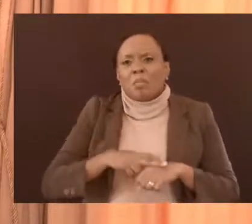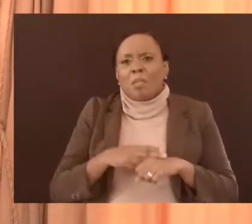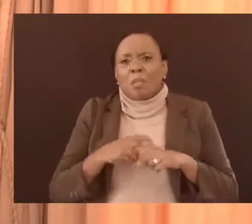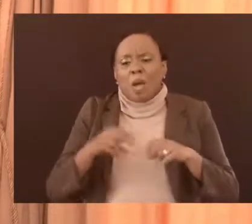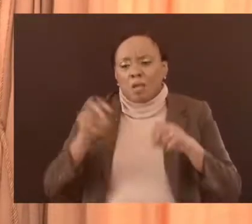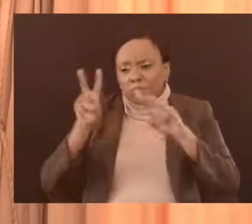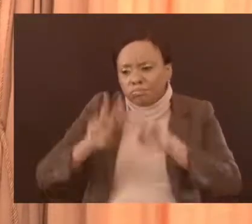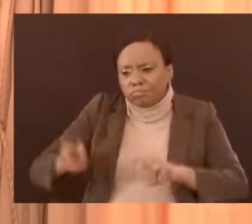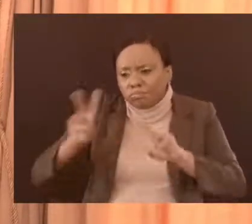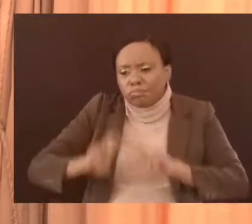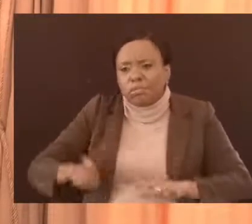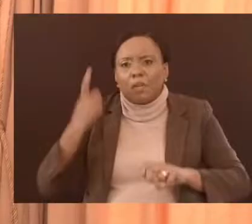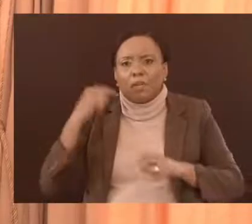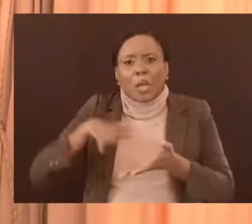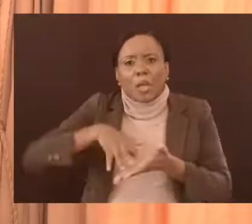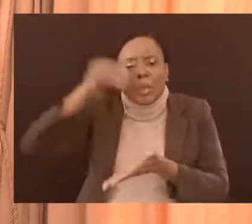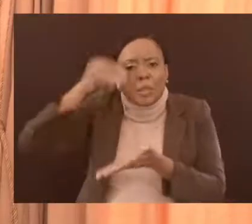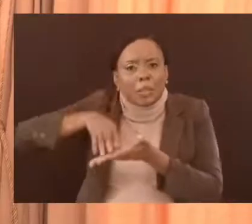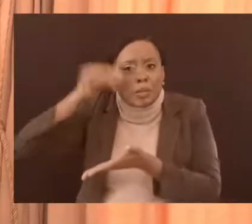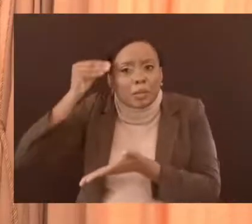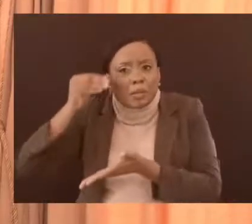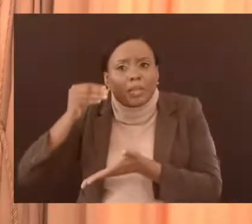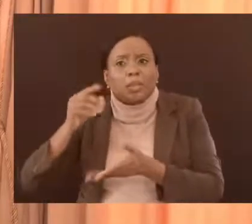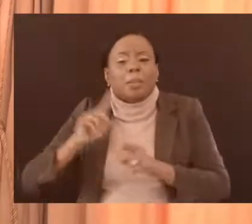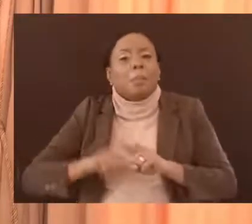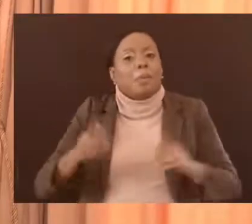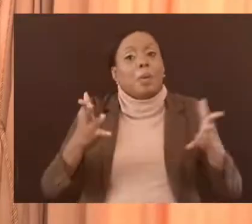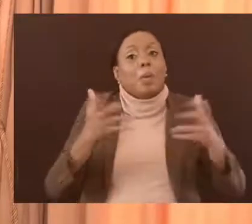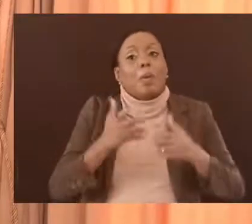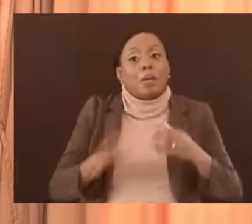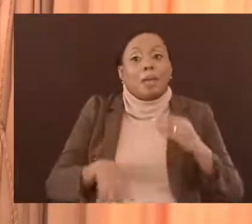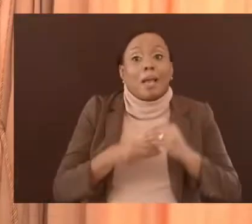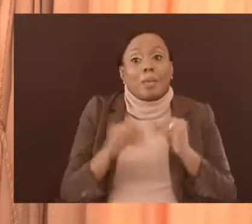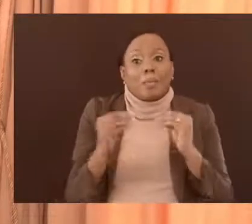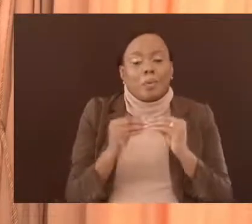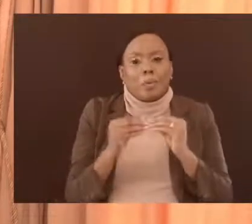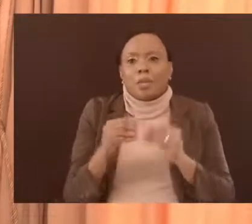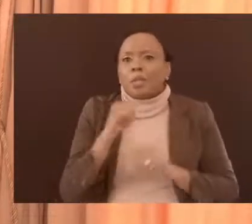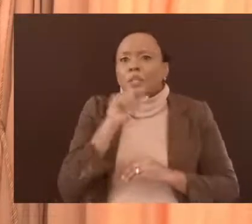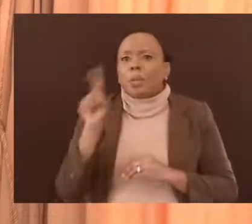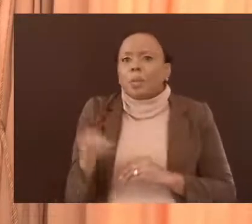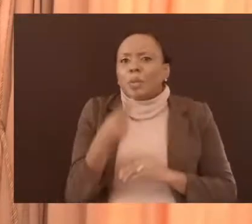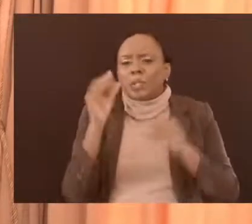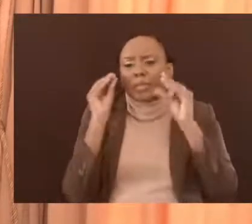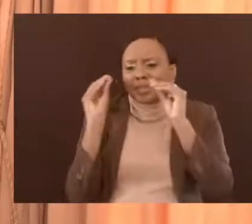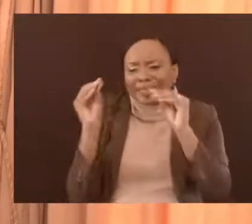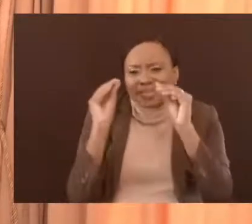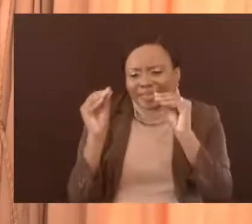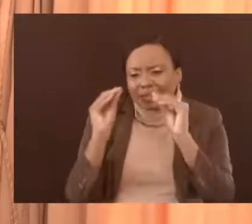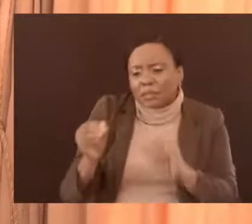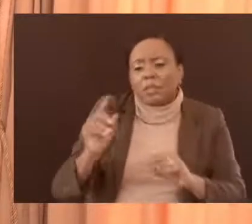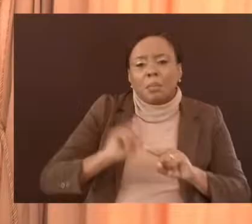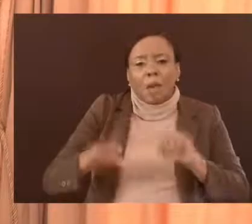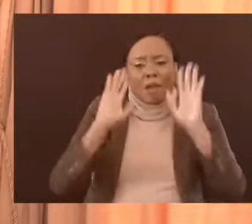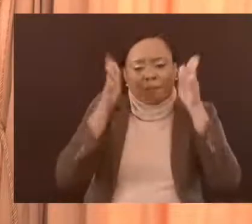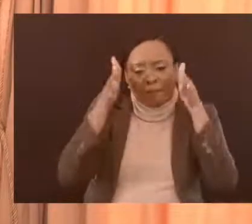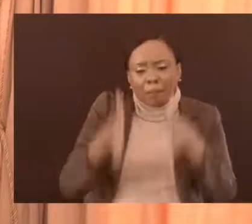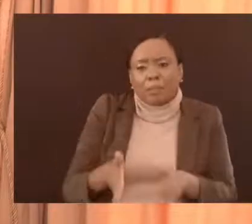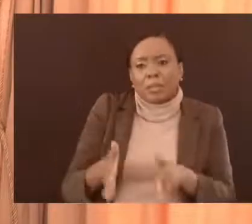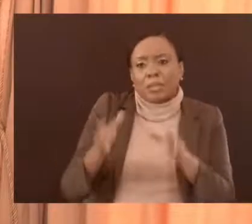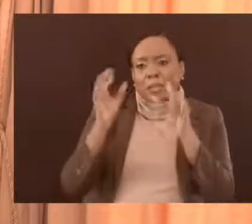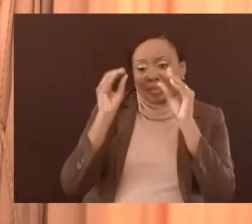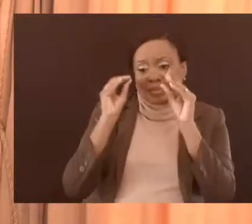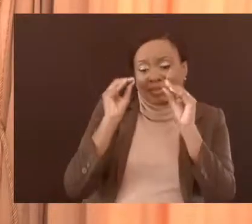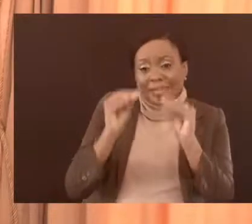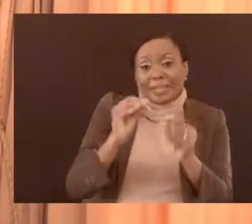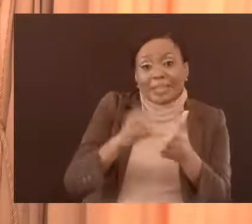employ assessment for learning. It will not only be about teaching the content, but we will focus on teaching the